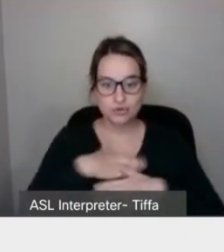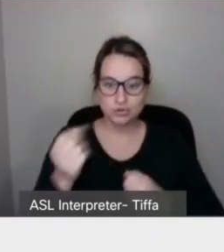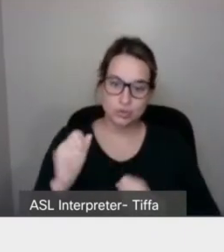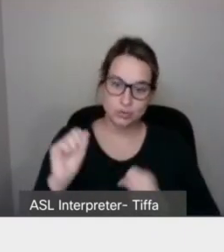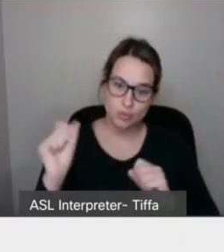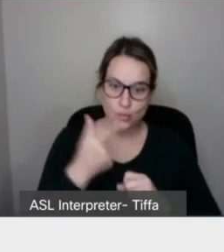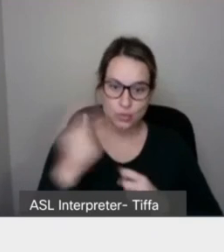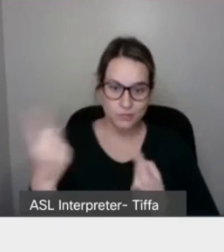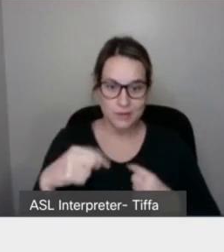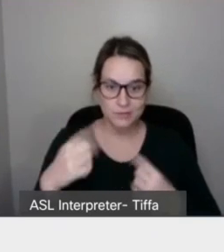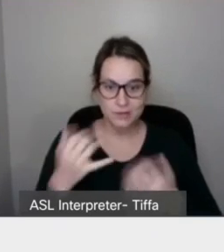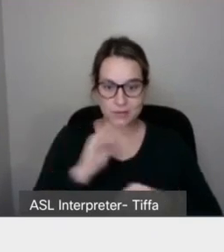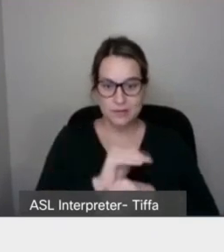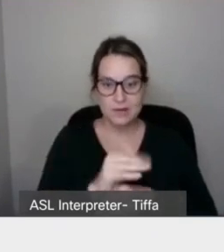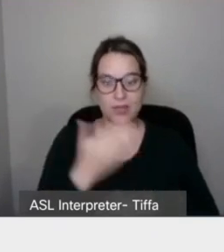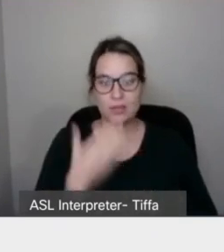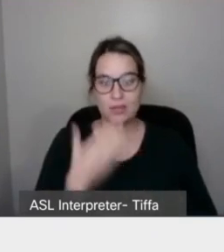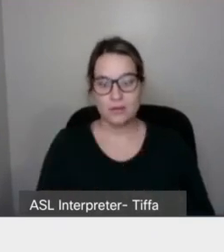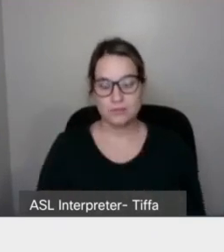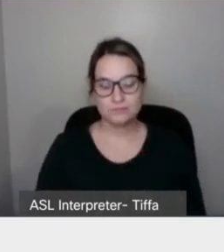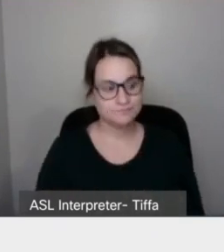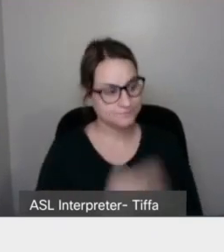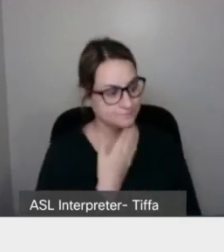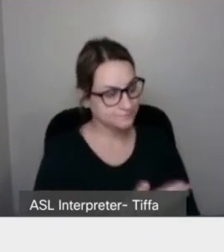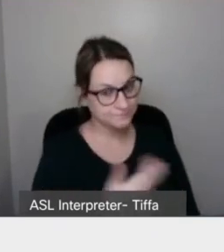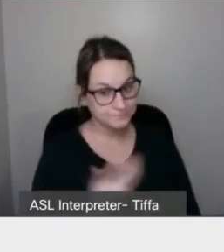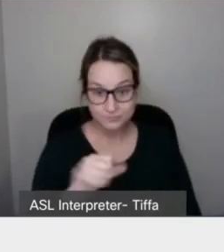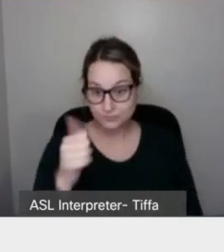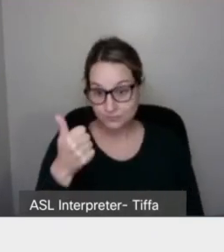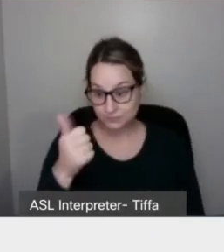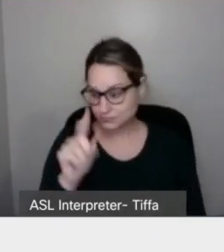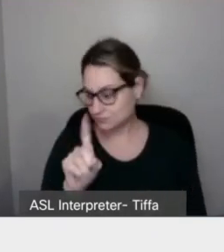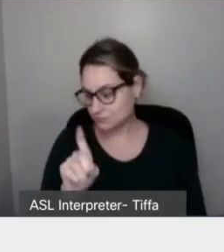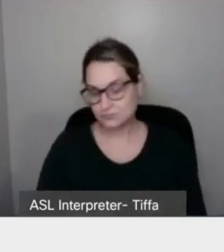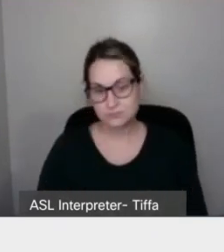Thank you. Thank you, Commissioner Meal. Anybody else?